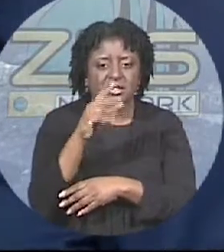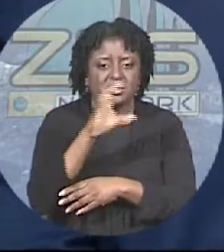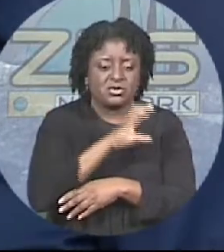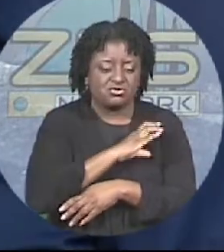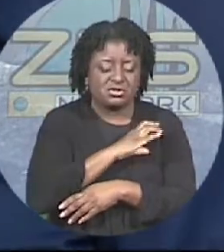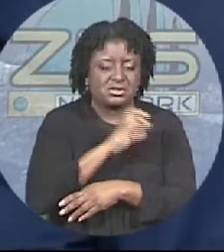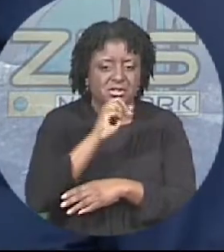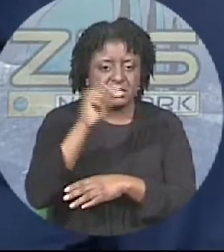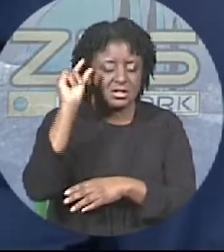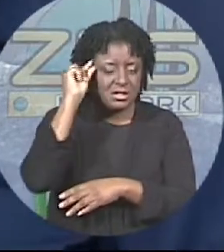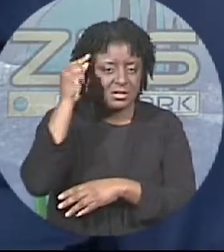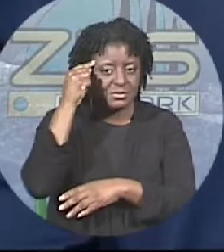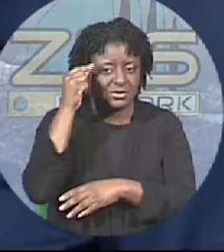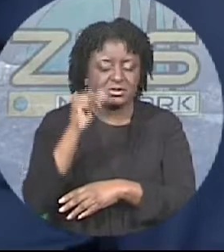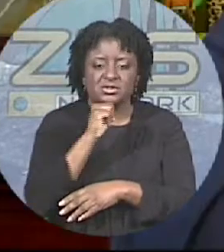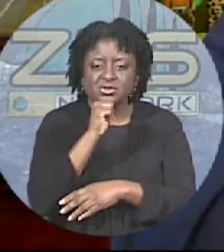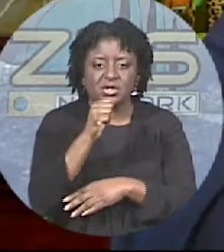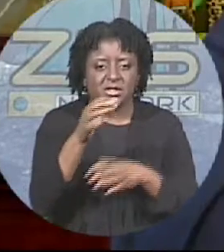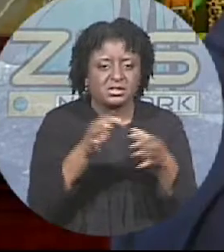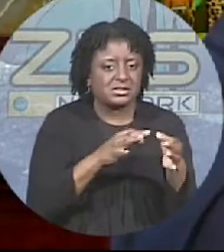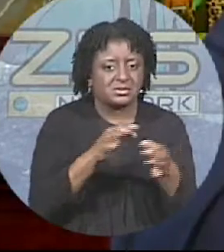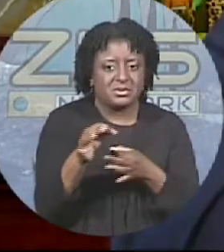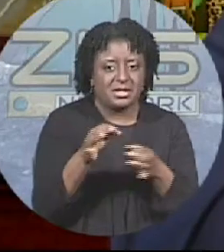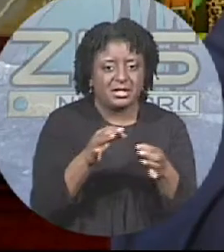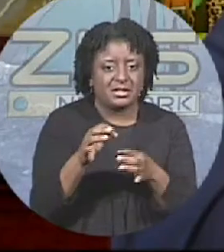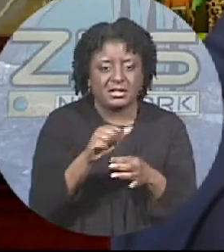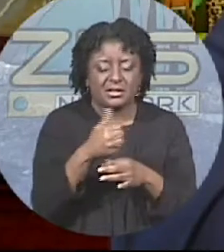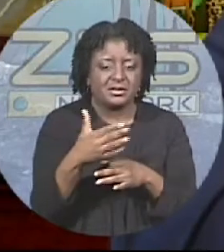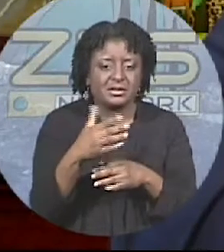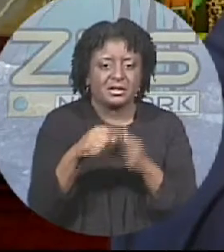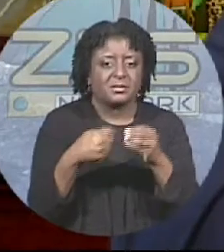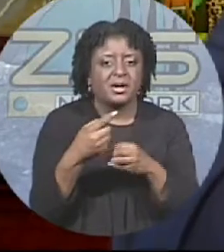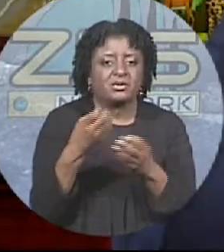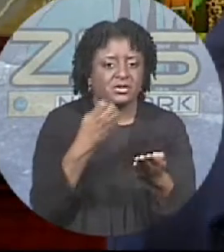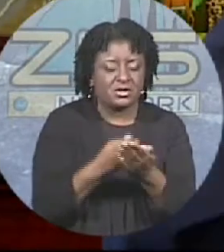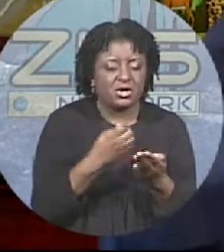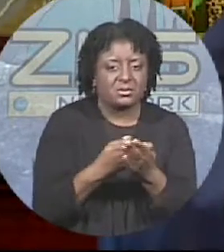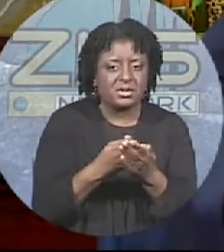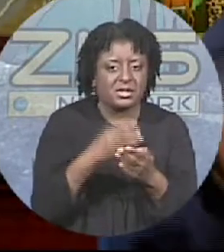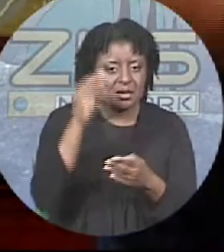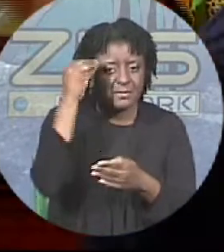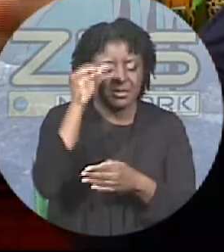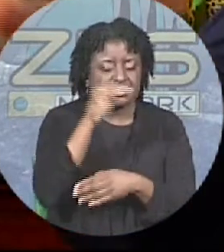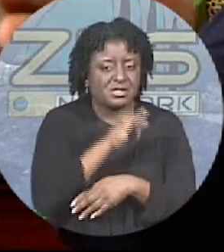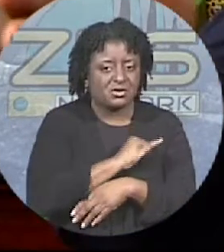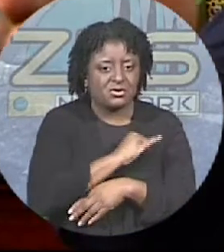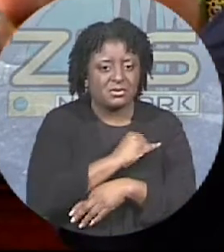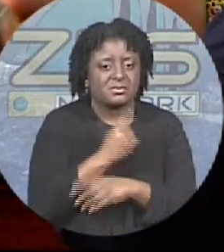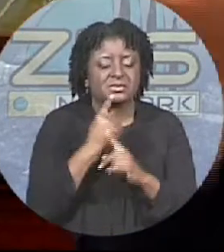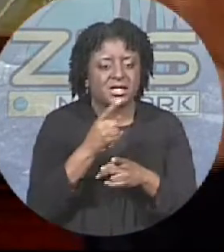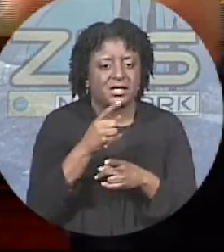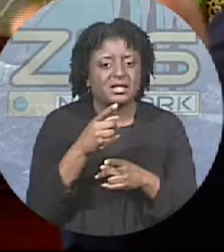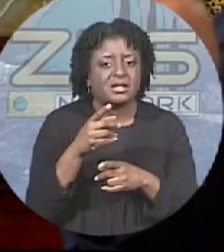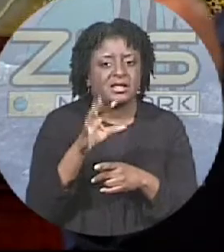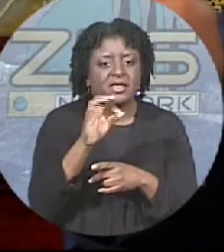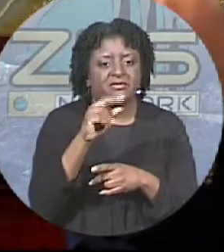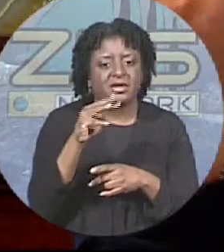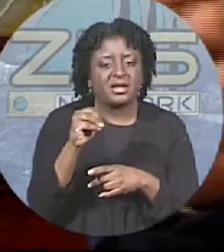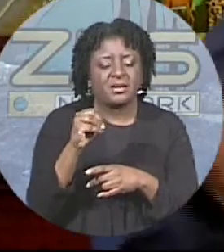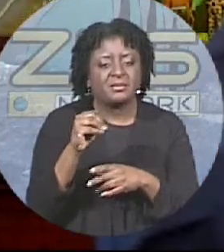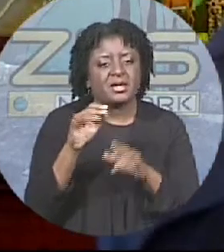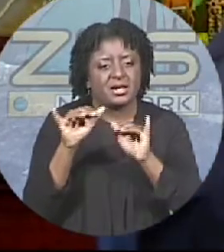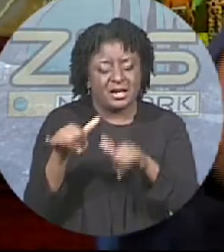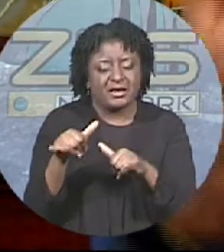transparency when it comes to the economy. In a statement, Davis says that Mr. Ingram admitted that the Free National Movement left the economy in a